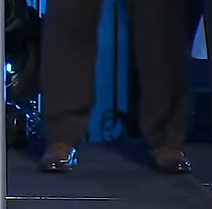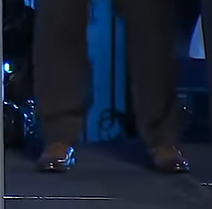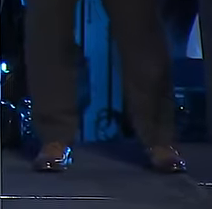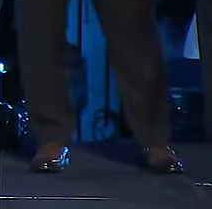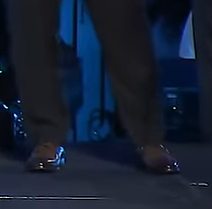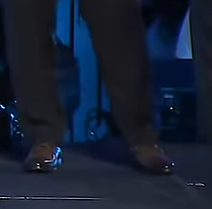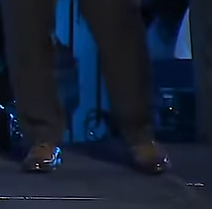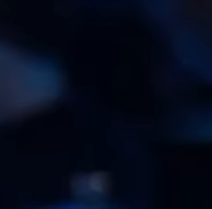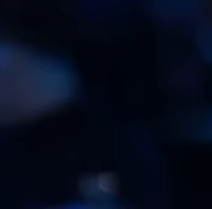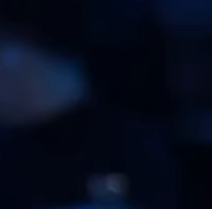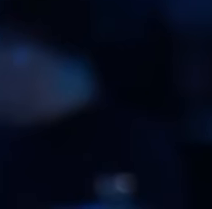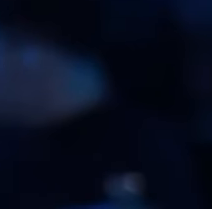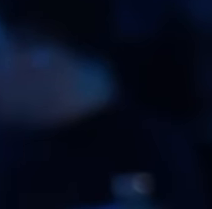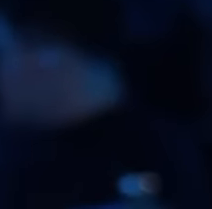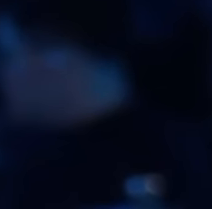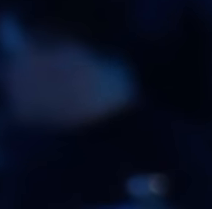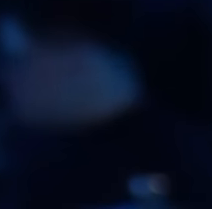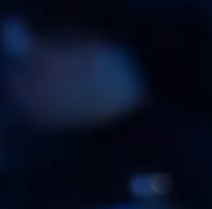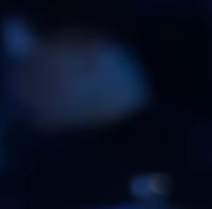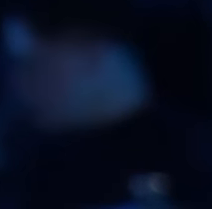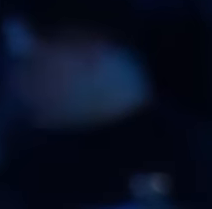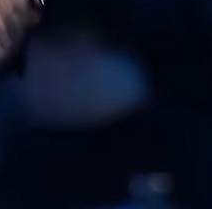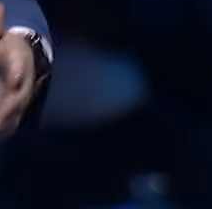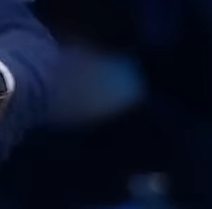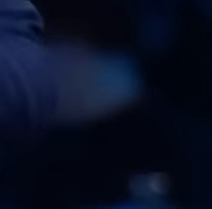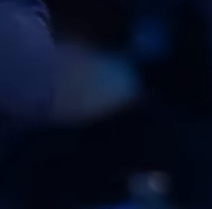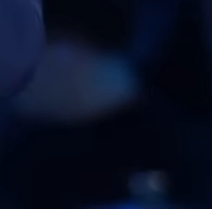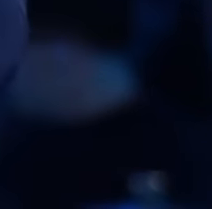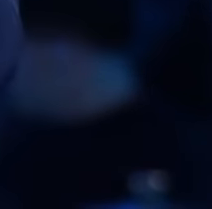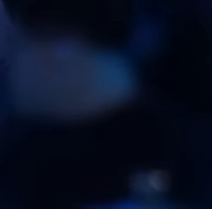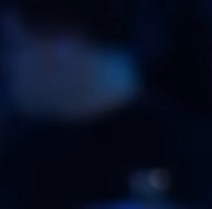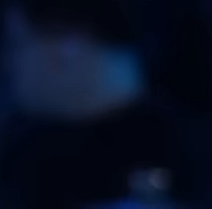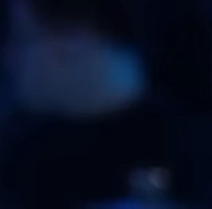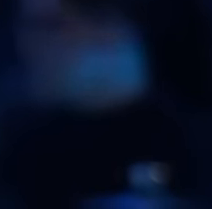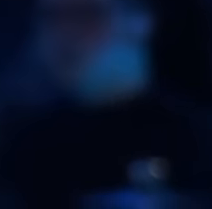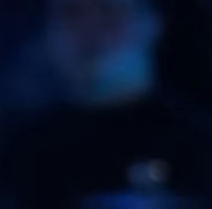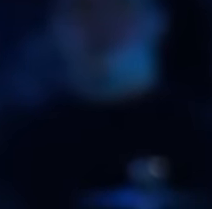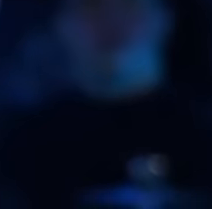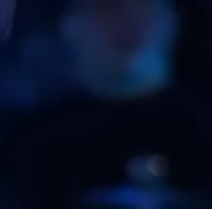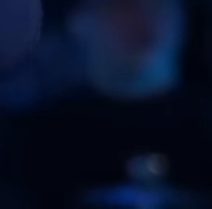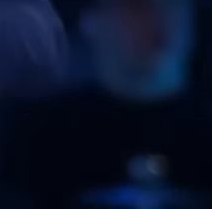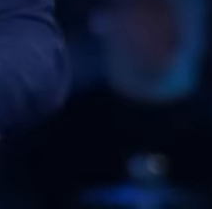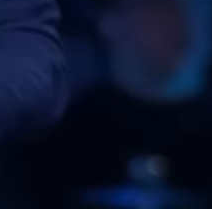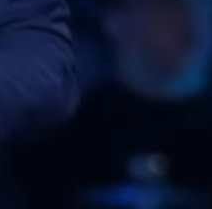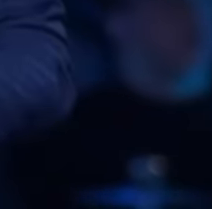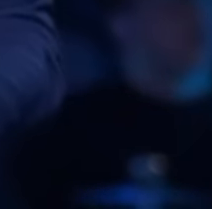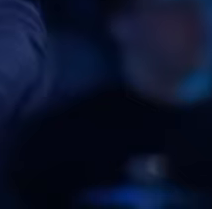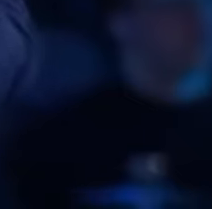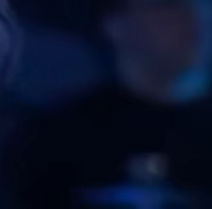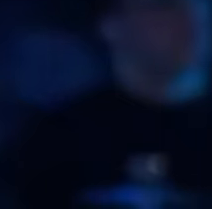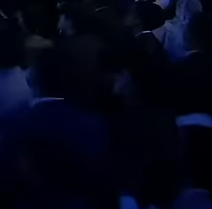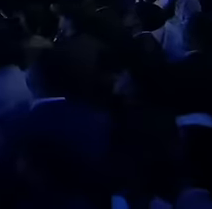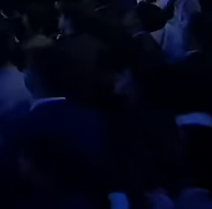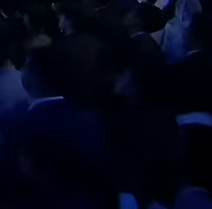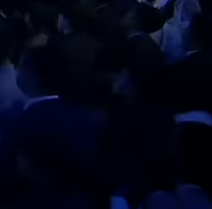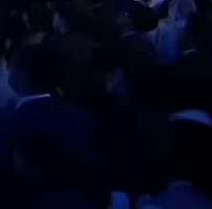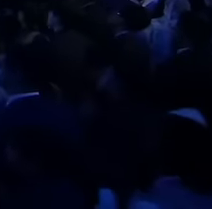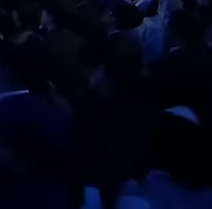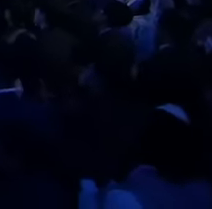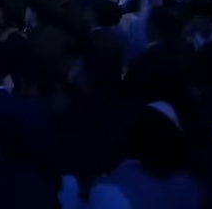How many are ready to hear the next preaching? ¿Cuántos están listos para escuchar el siguiente